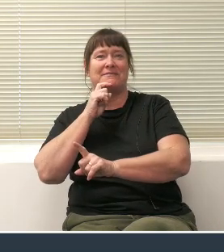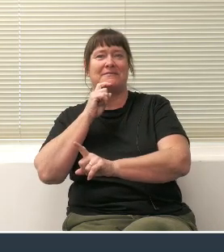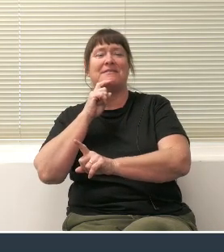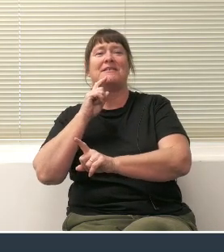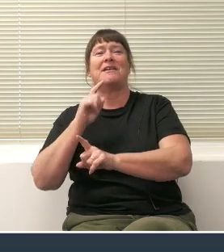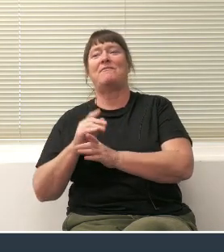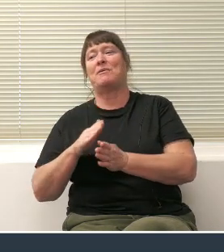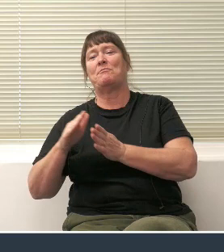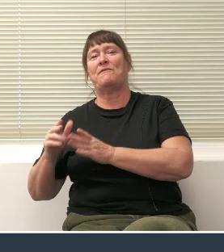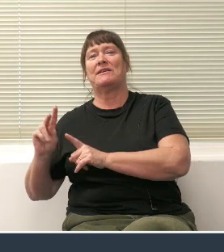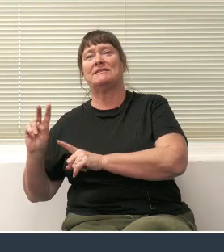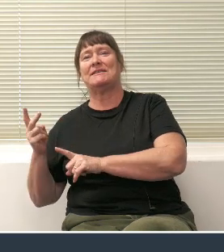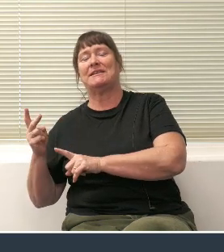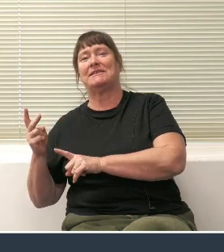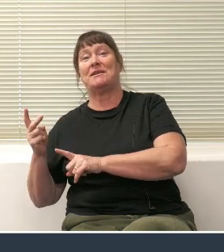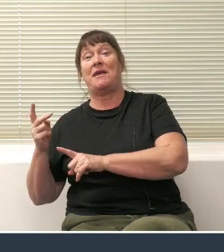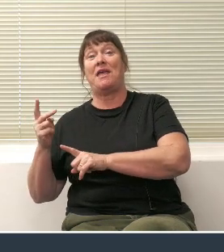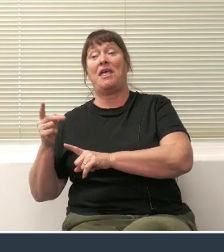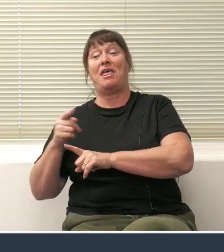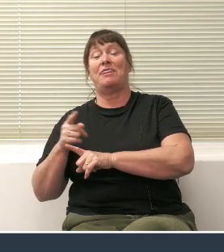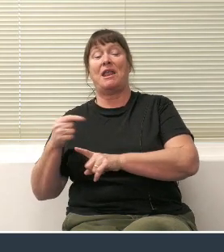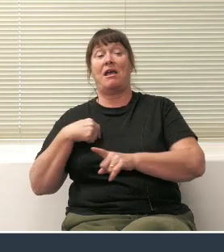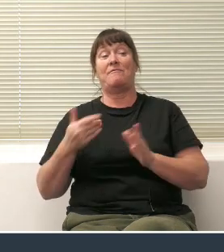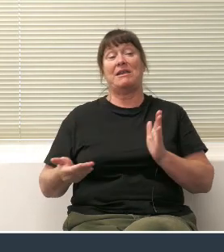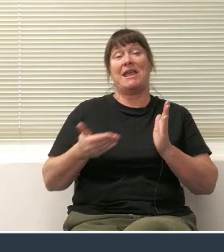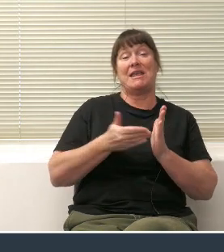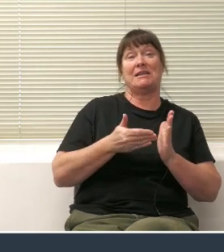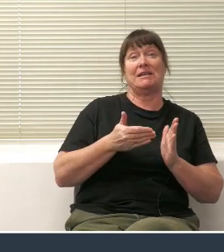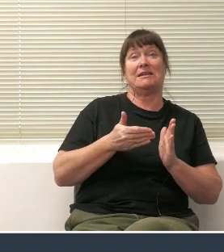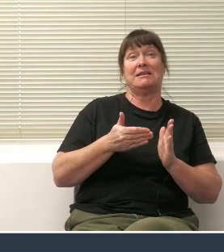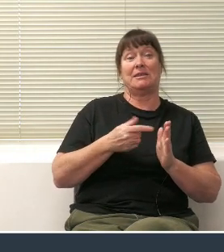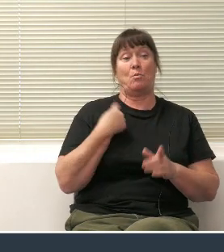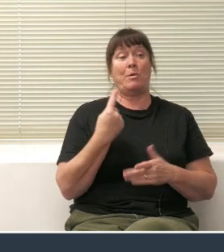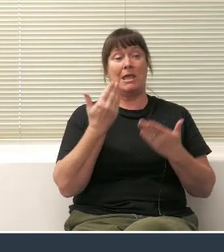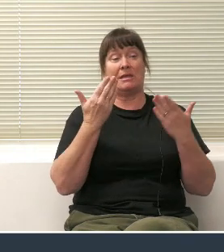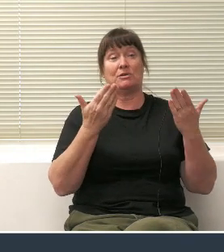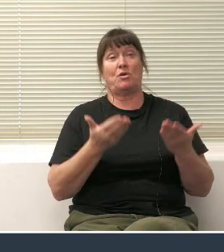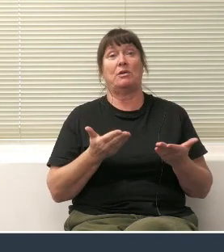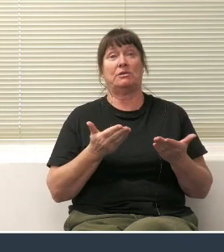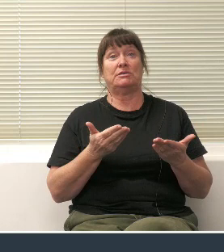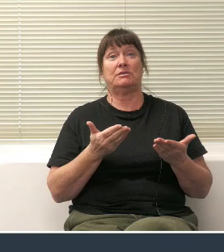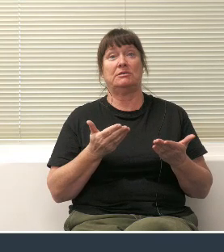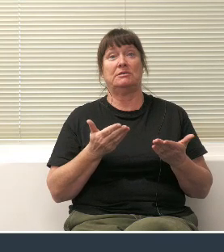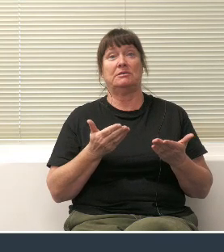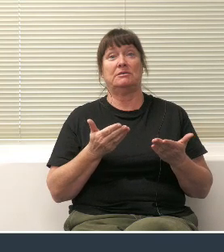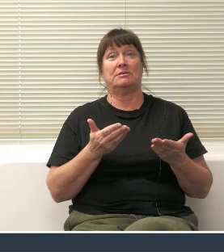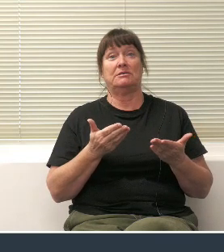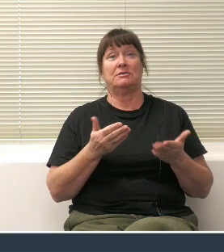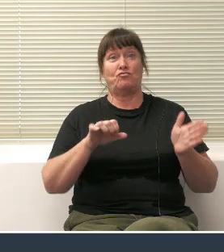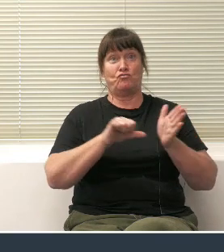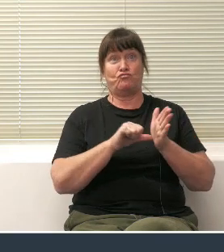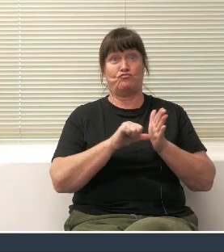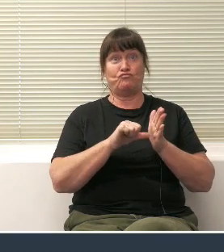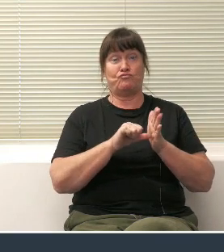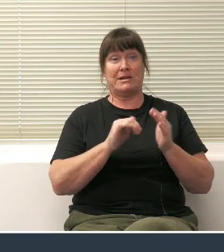particular part. I'd just add to it that we acknowledge that the rates